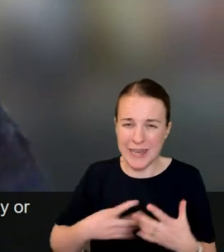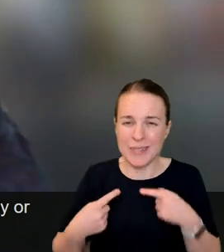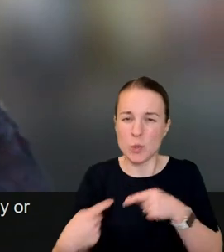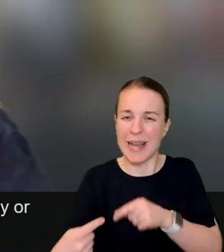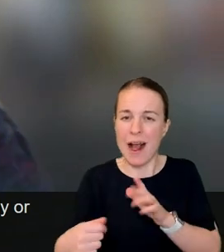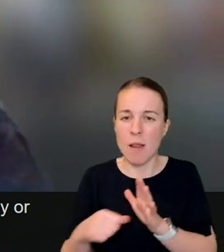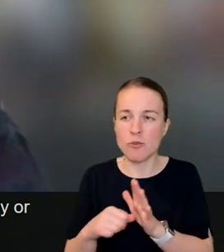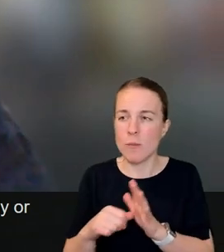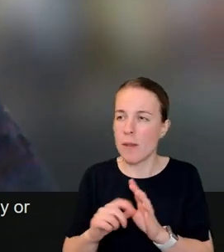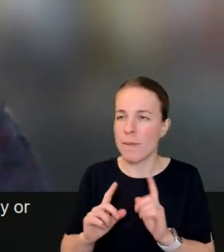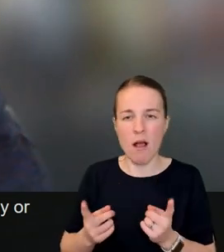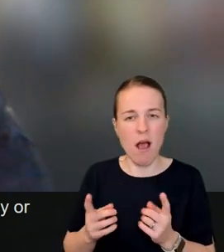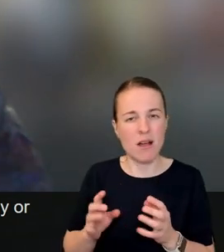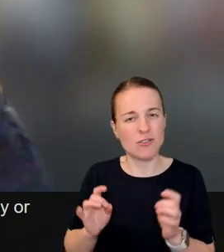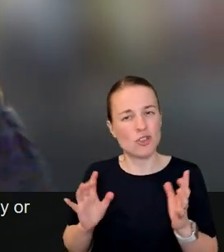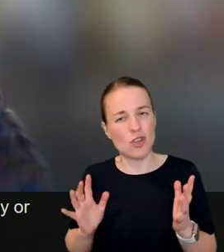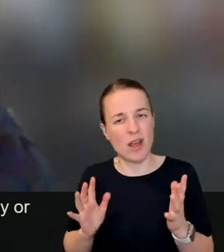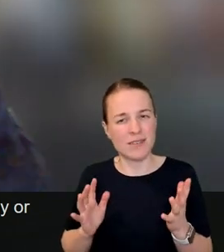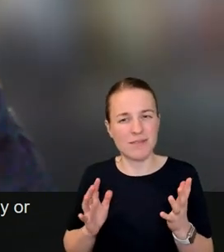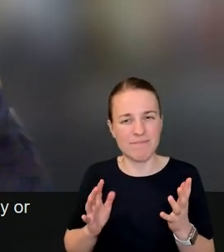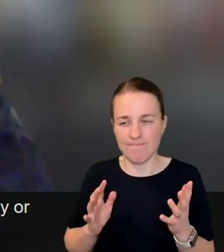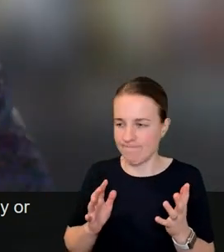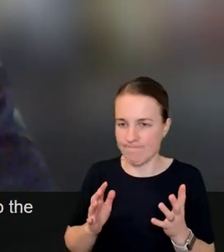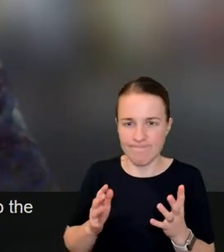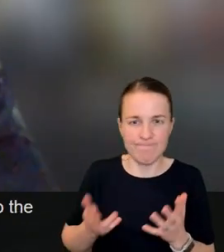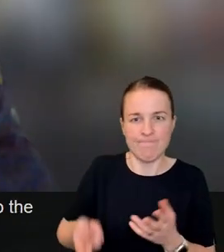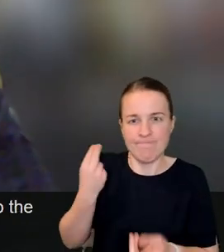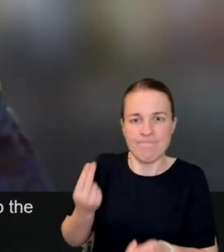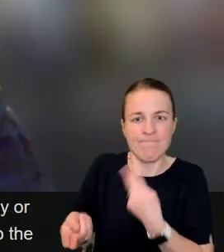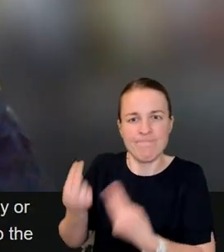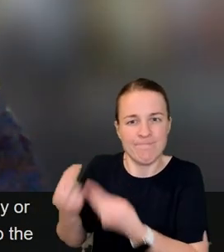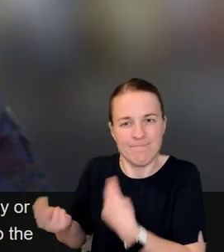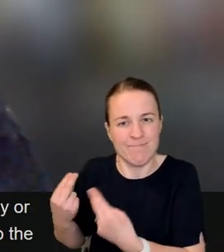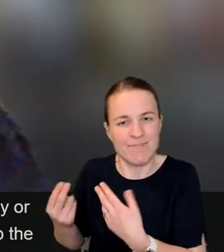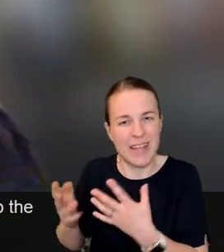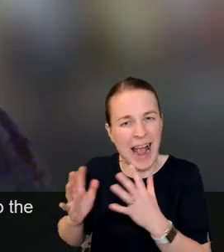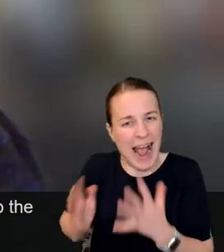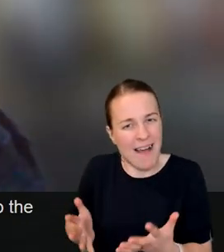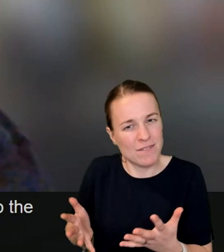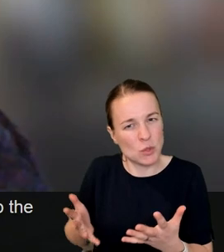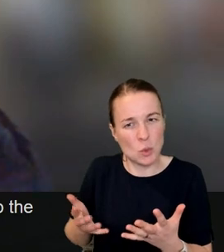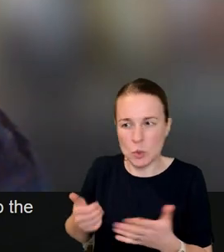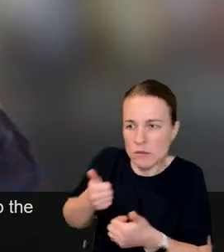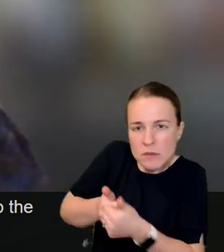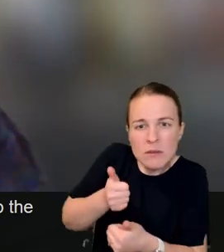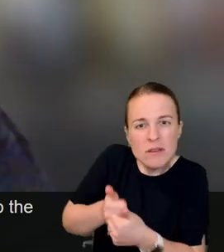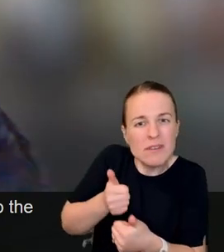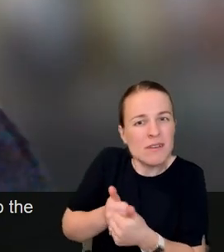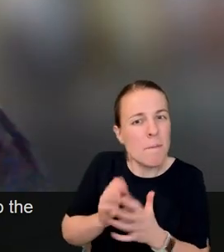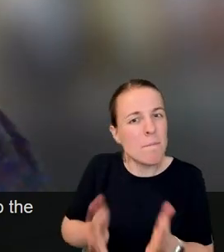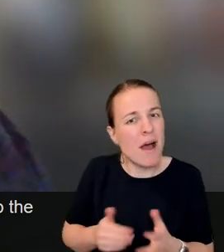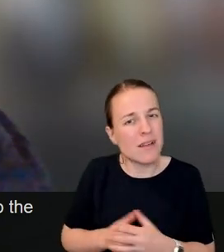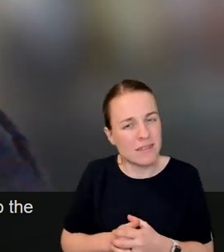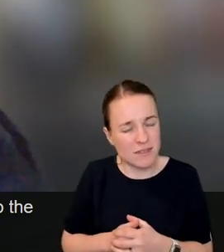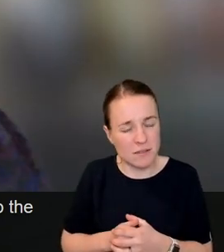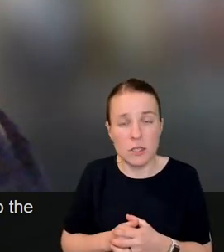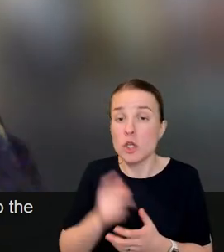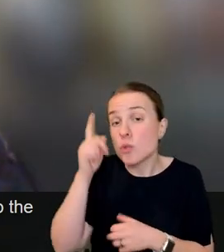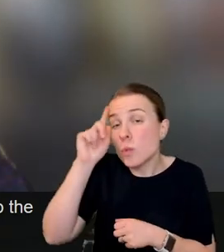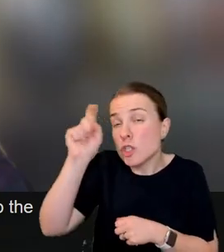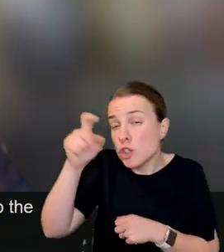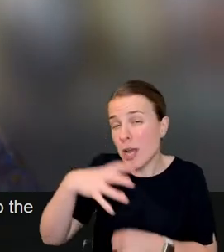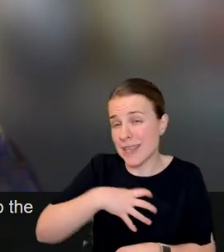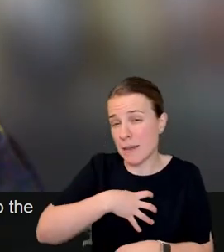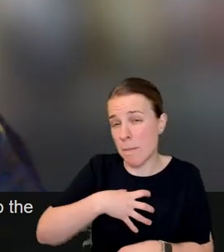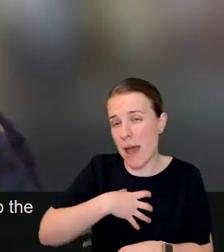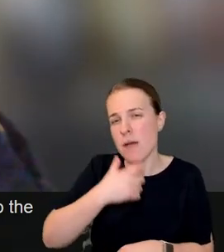cancer out. You also have to stitch up the wound. And something that we've suggested to the mayor in terms of helping to stitch up that wound is supporting those Londoners to